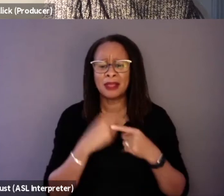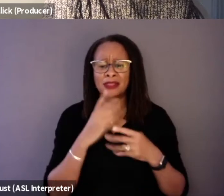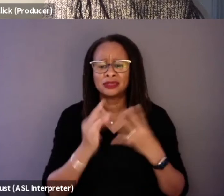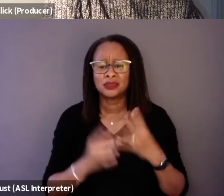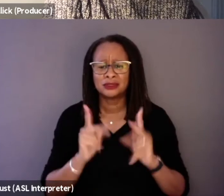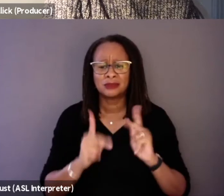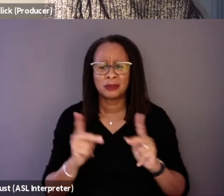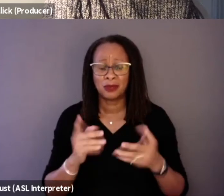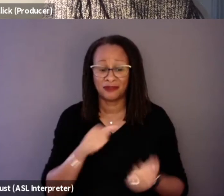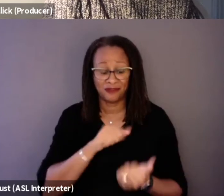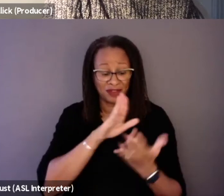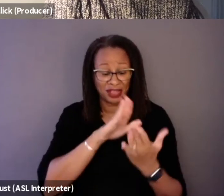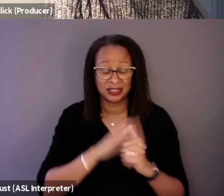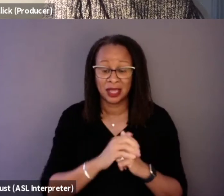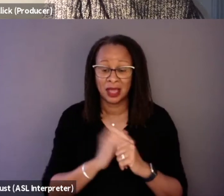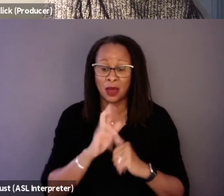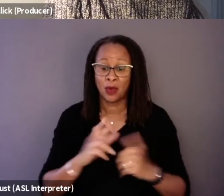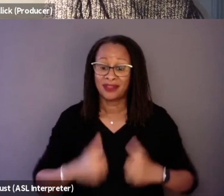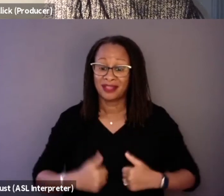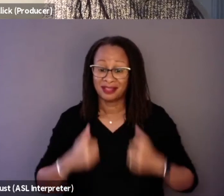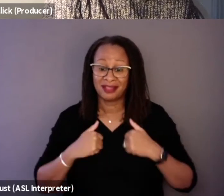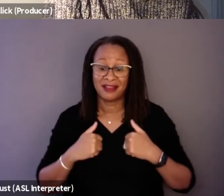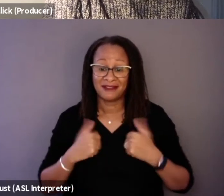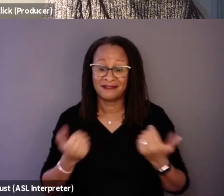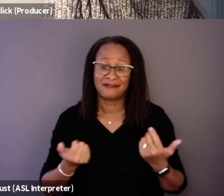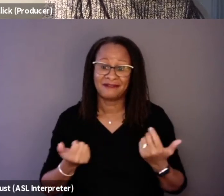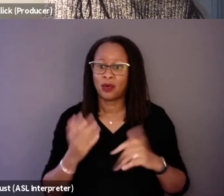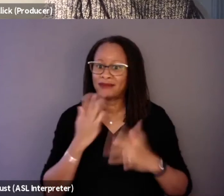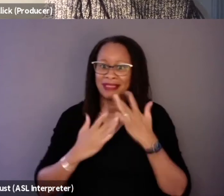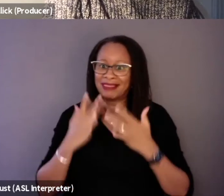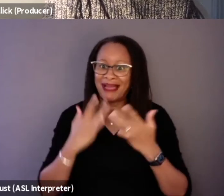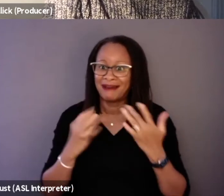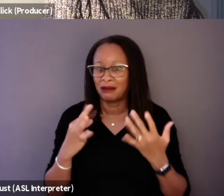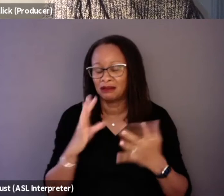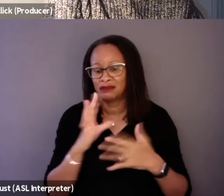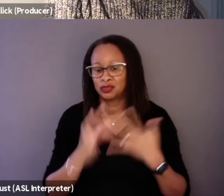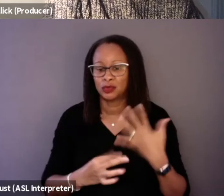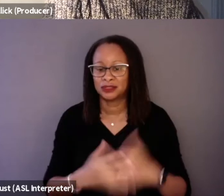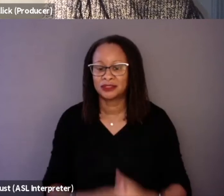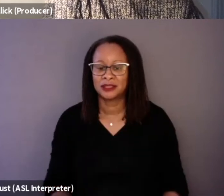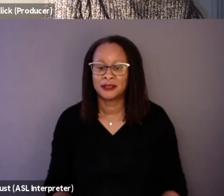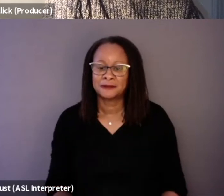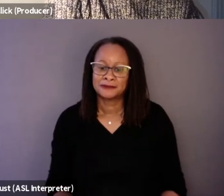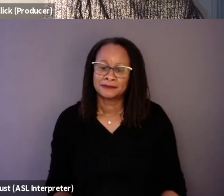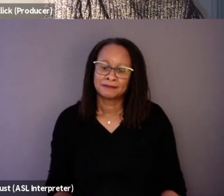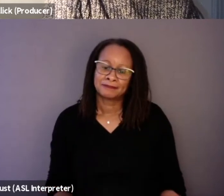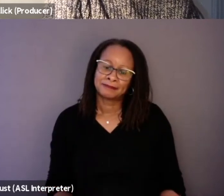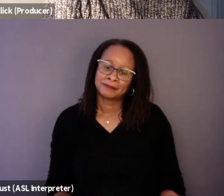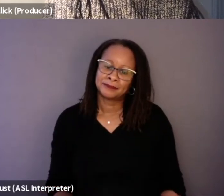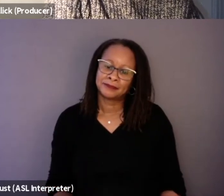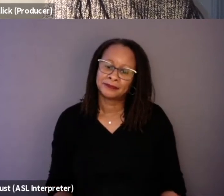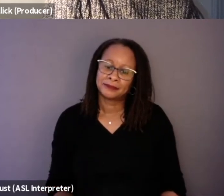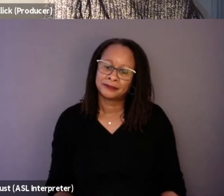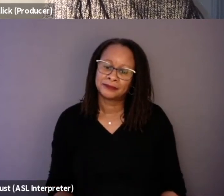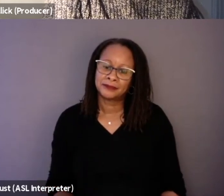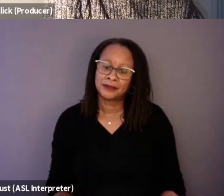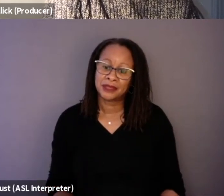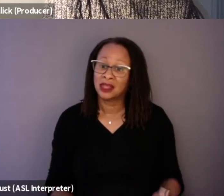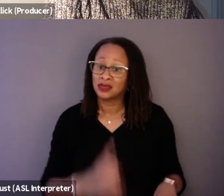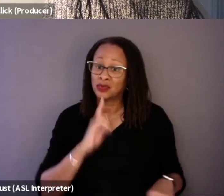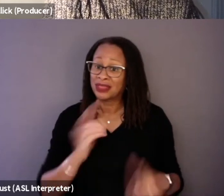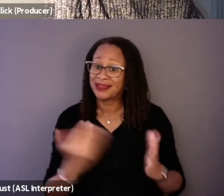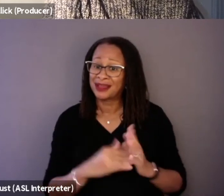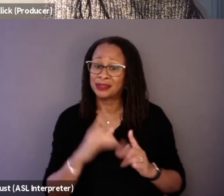or rather the lack of choices that people face. Yeah, I think it's really about the lack of